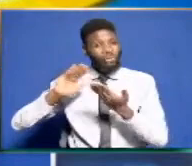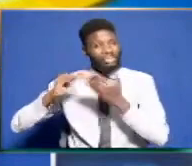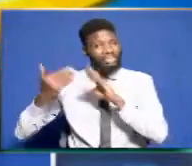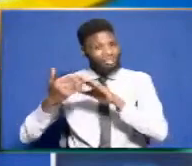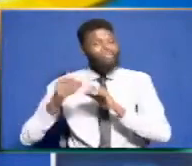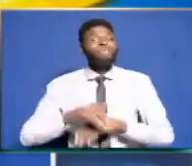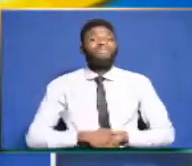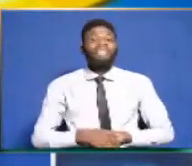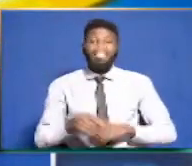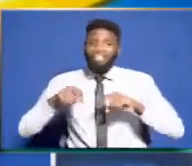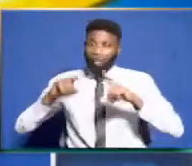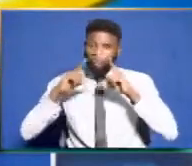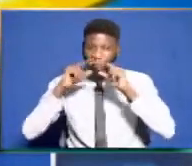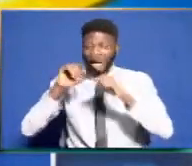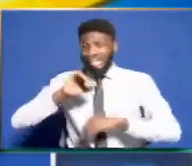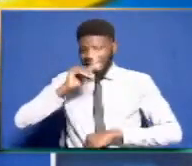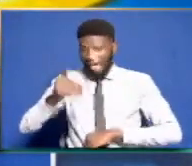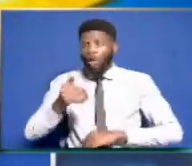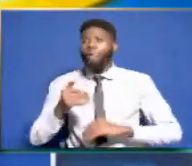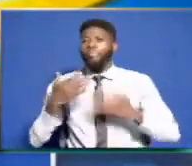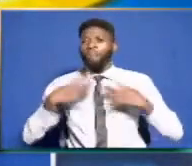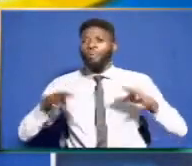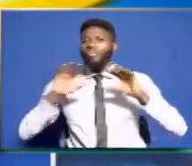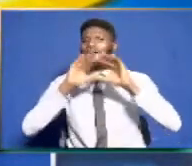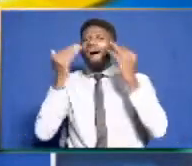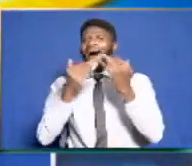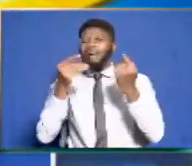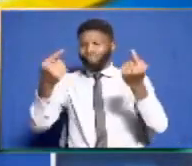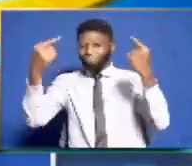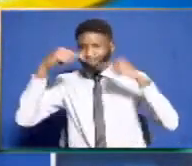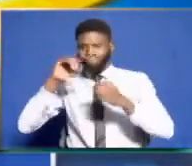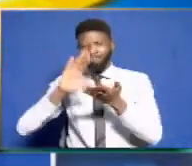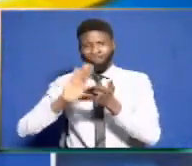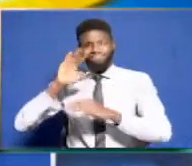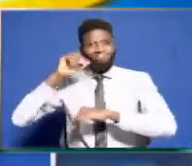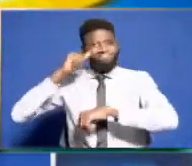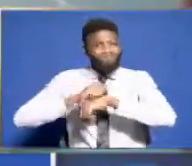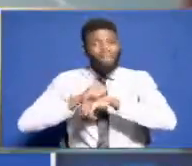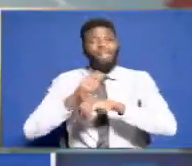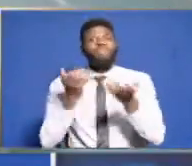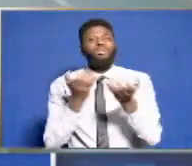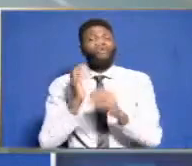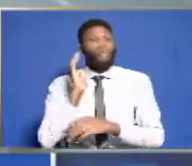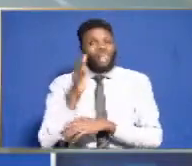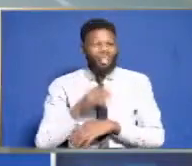world investors, turning around the livelihoods of millions of people.